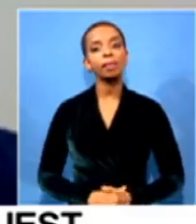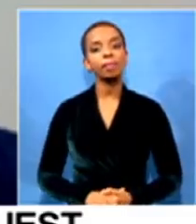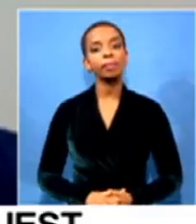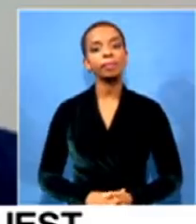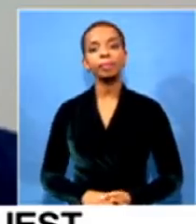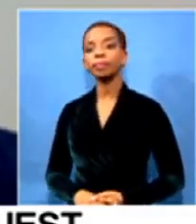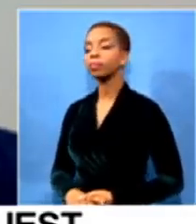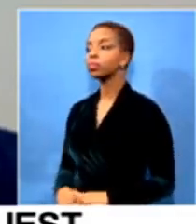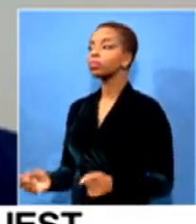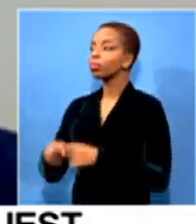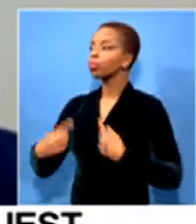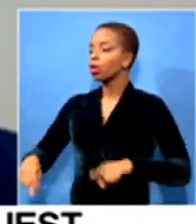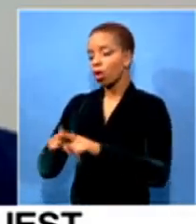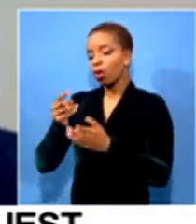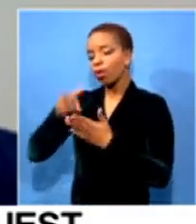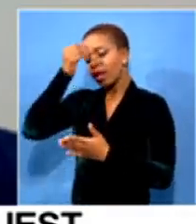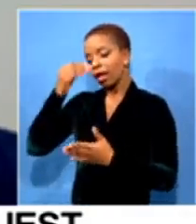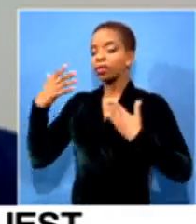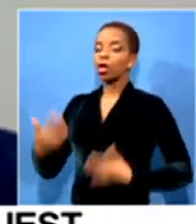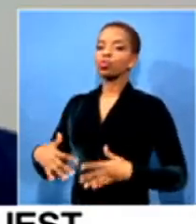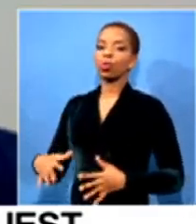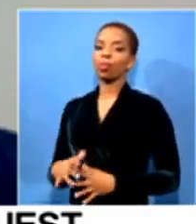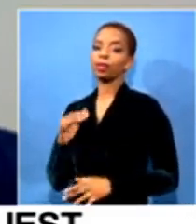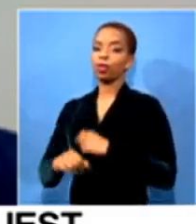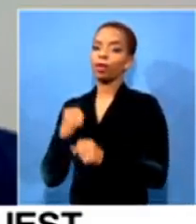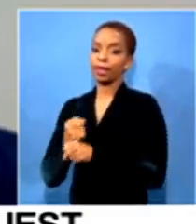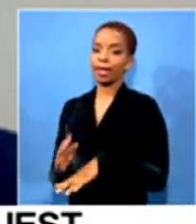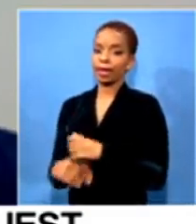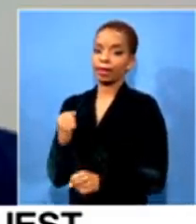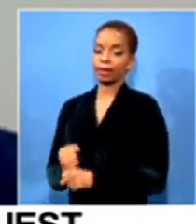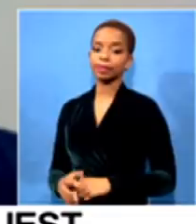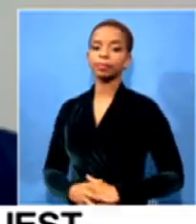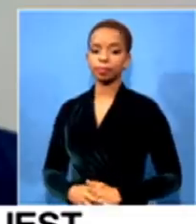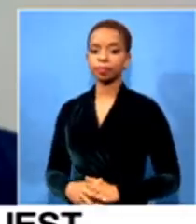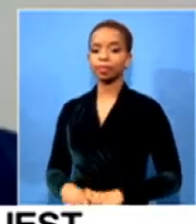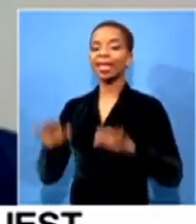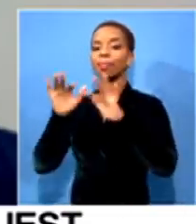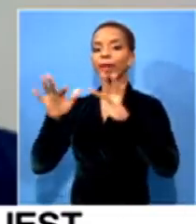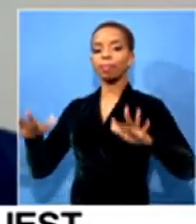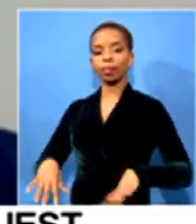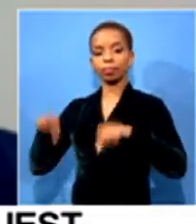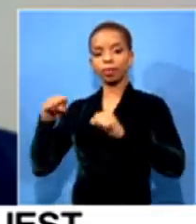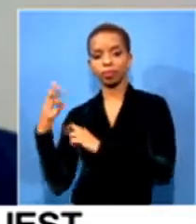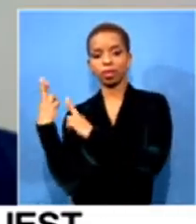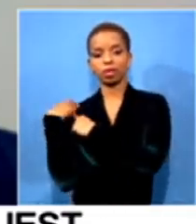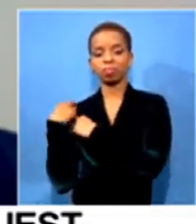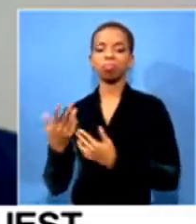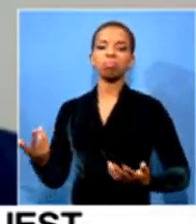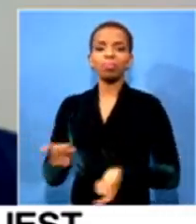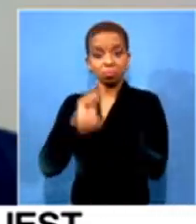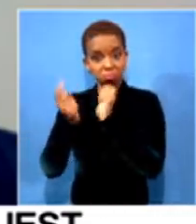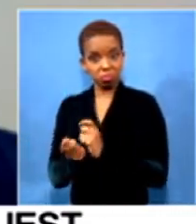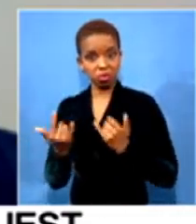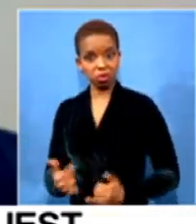let so much go over the years, Khaya. People have simply not been held accountable. Why would it change now?